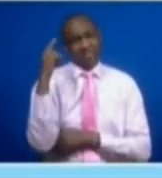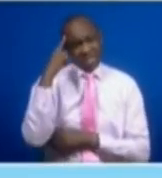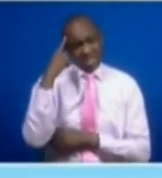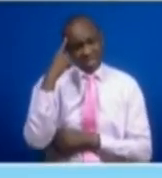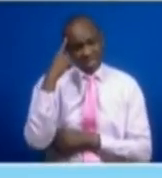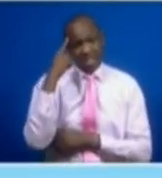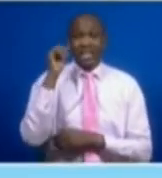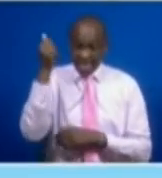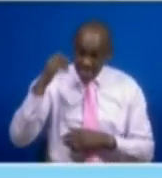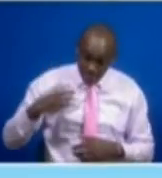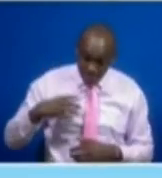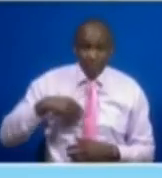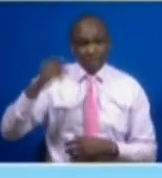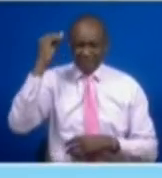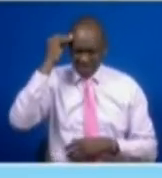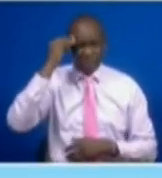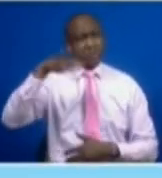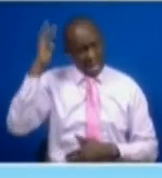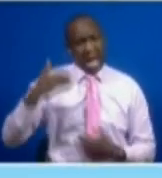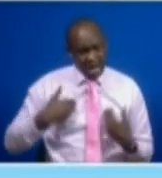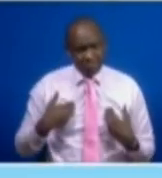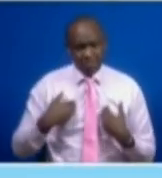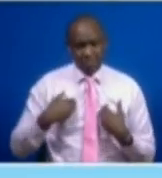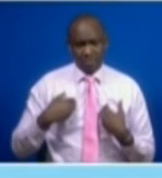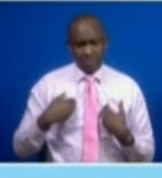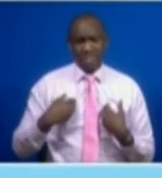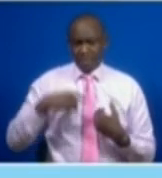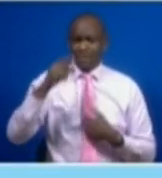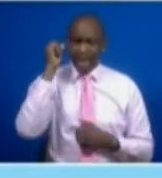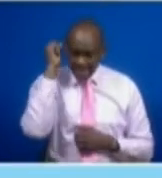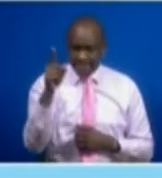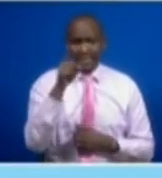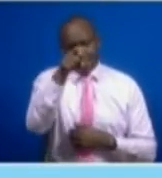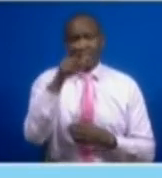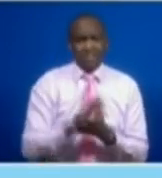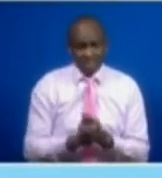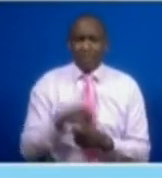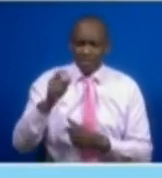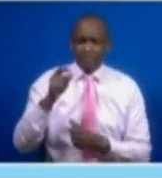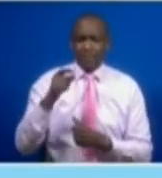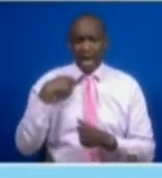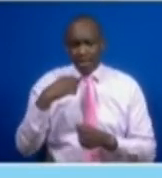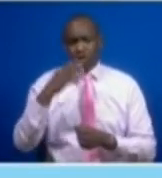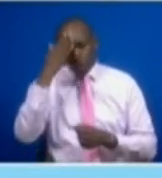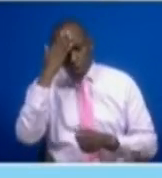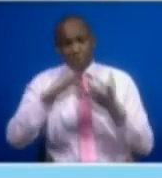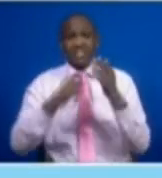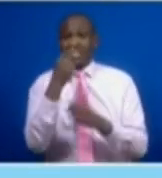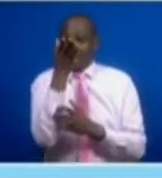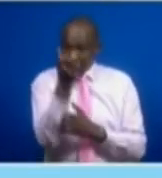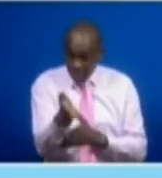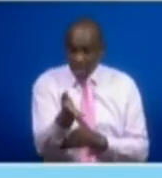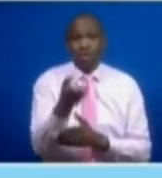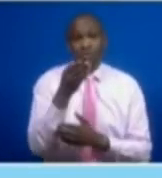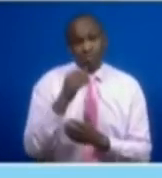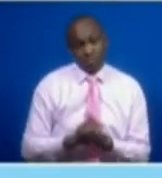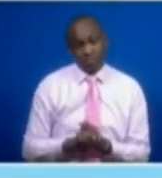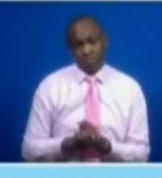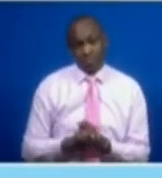So Kenyans are really schooled. They've gone to school. They can understand these things and they can deceive what is being said and what is not being